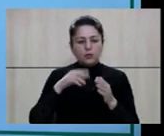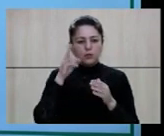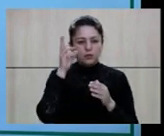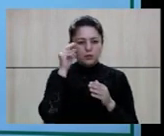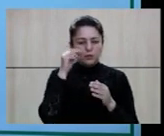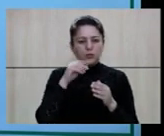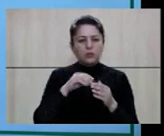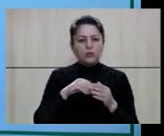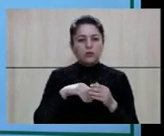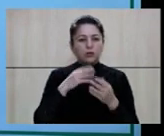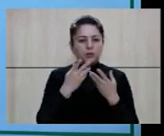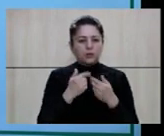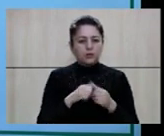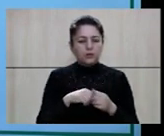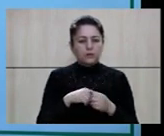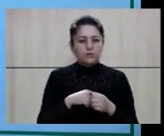sonini sanang va